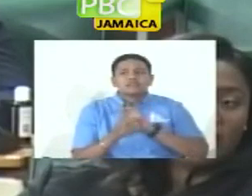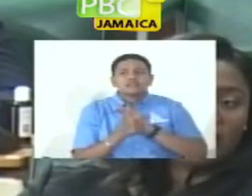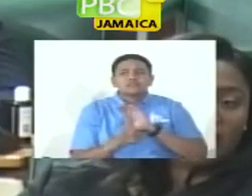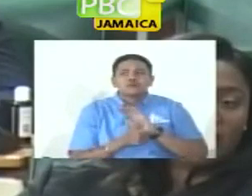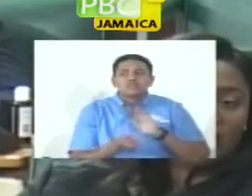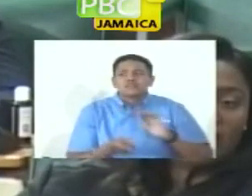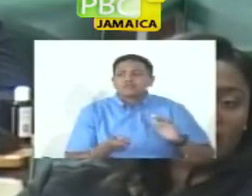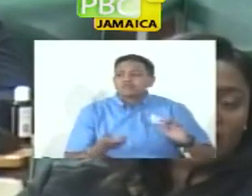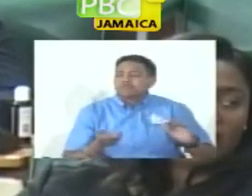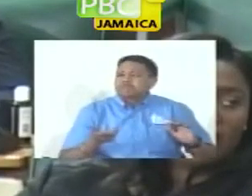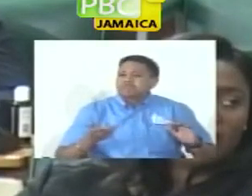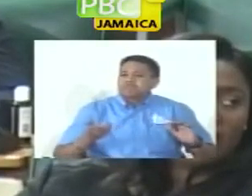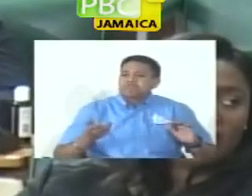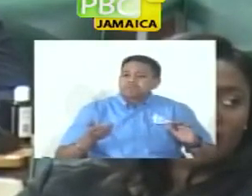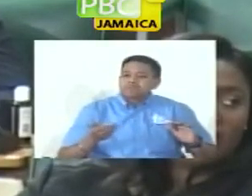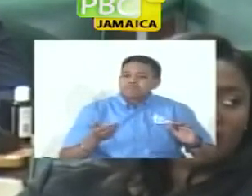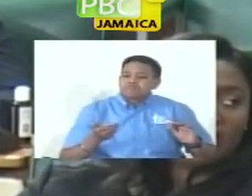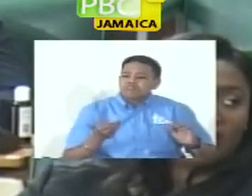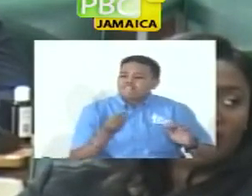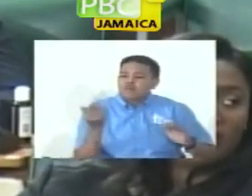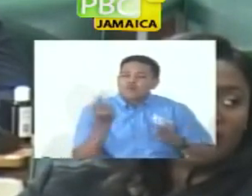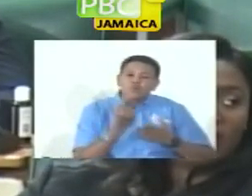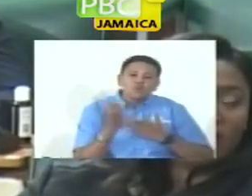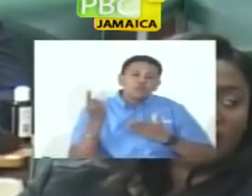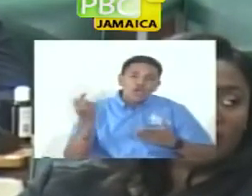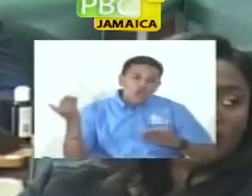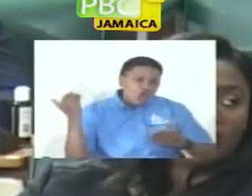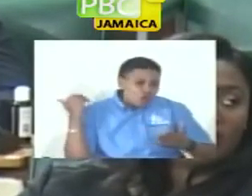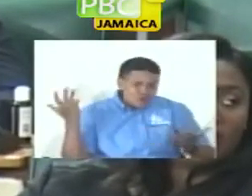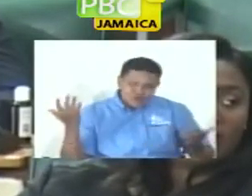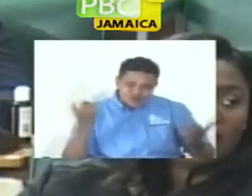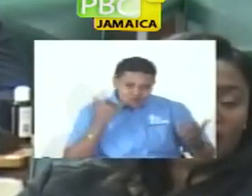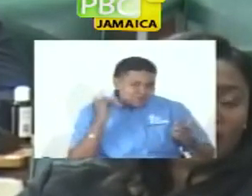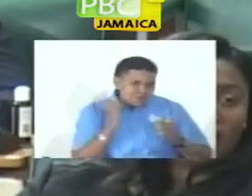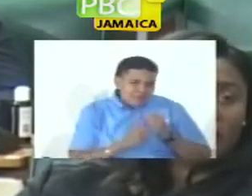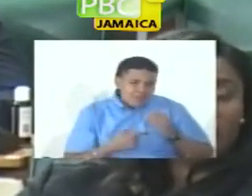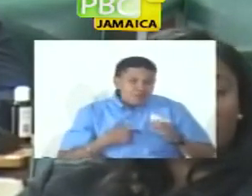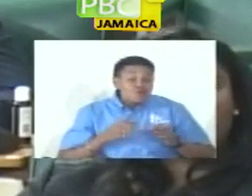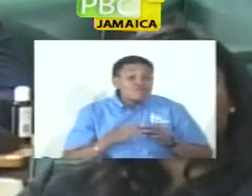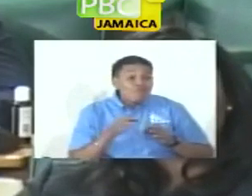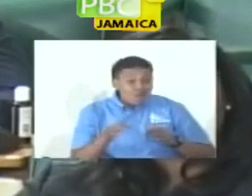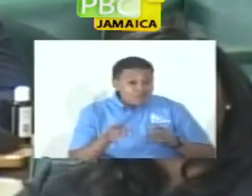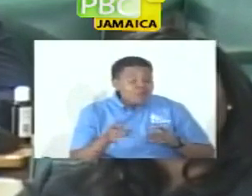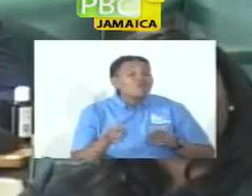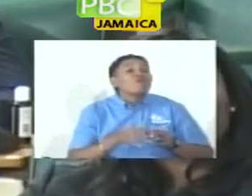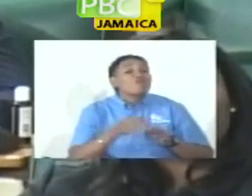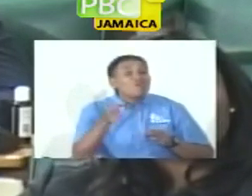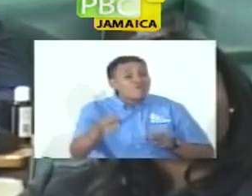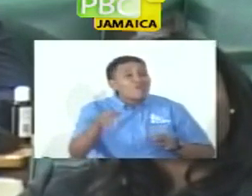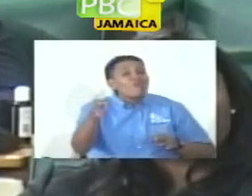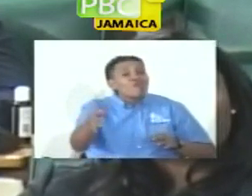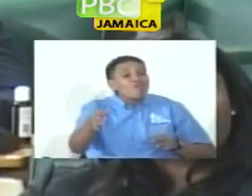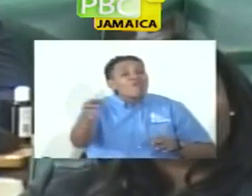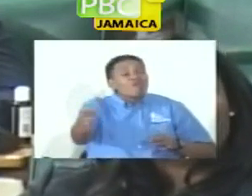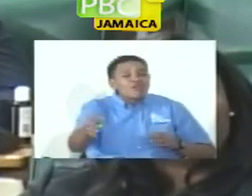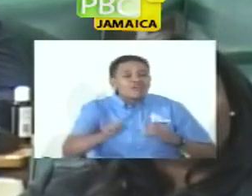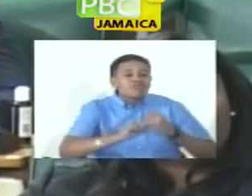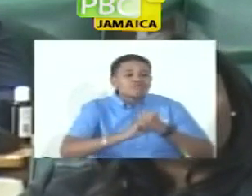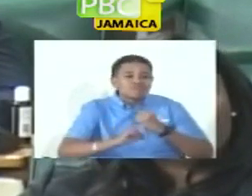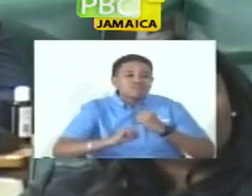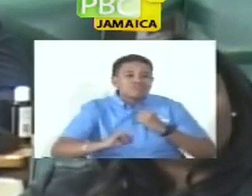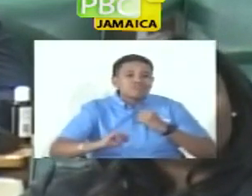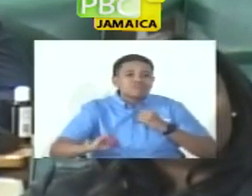couple of weeks ago, and we've postponed the debate to allow